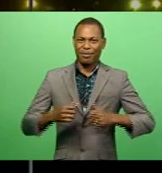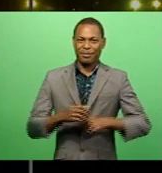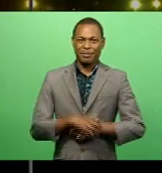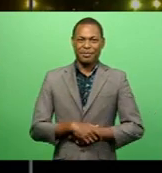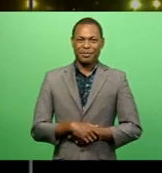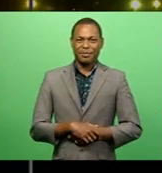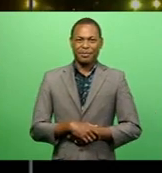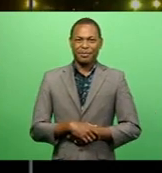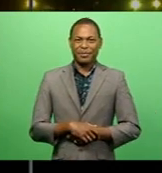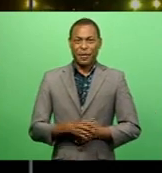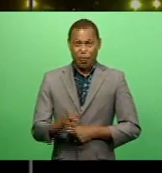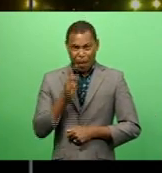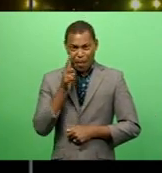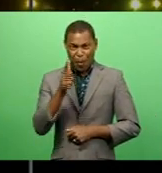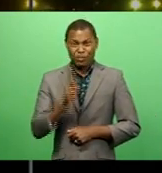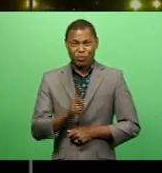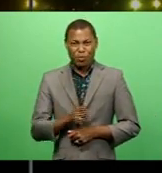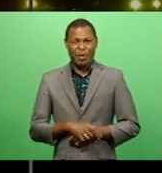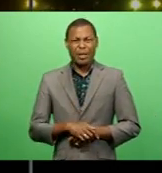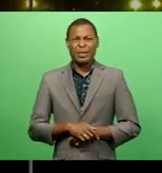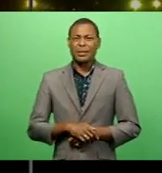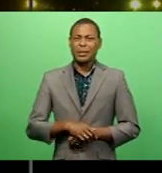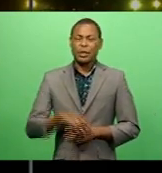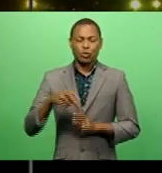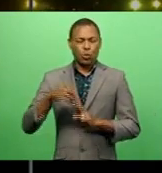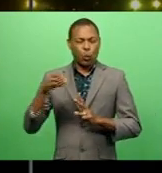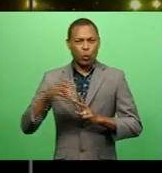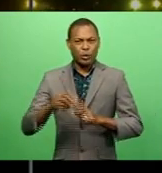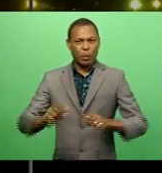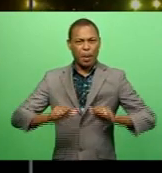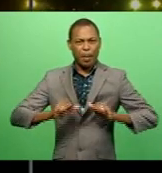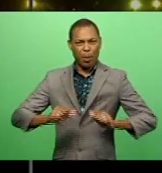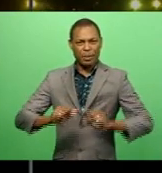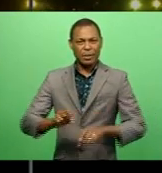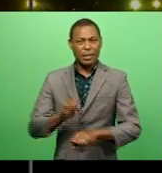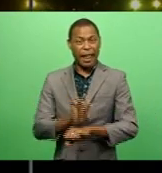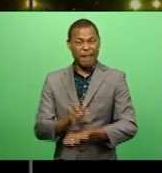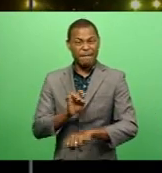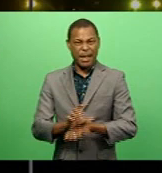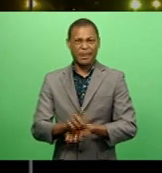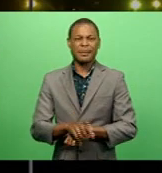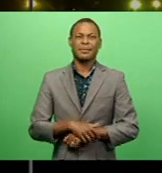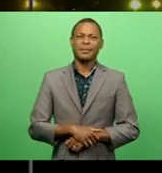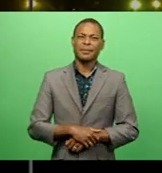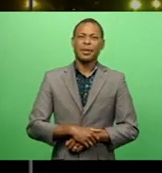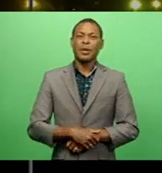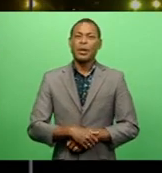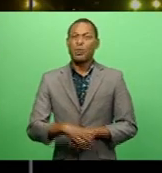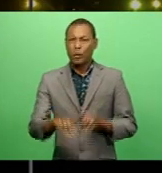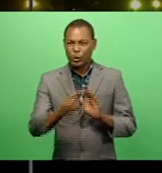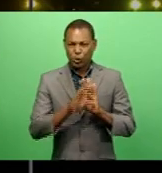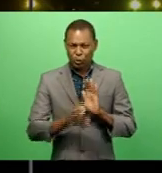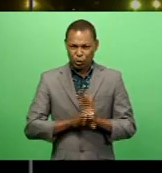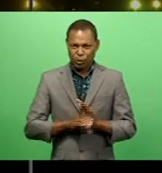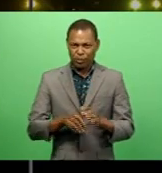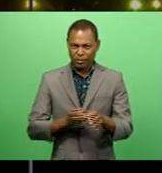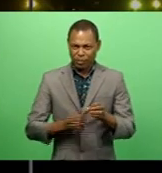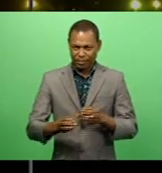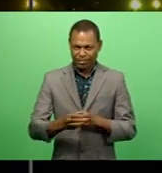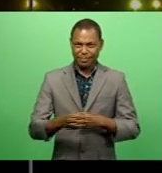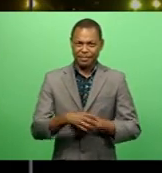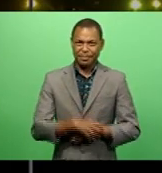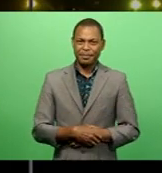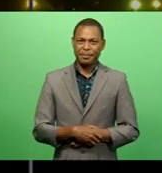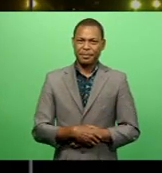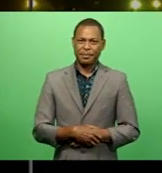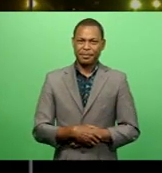Commander RFMF is appointed by the President on the advice of the Constitutional Officers Commission. Permanent Secretary